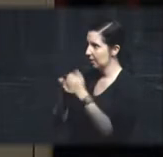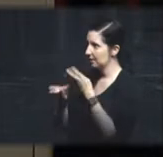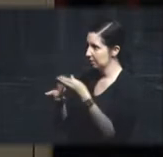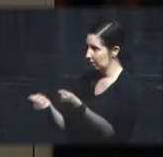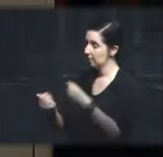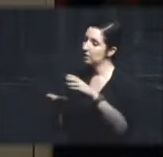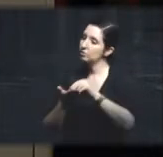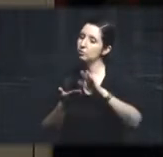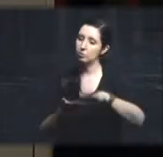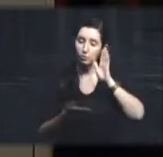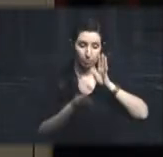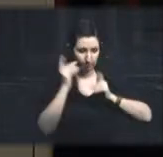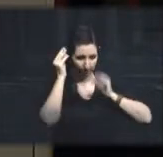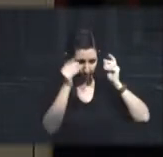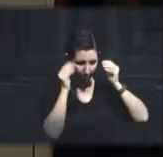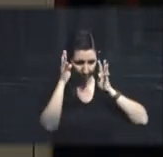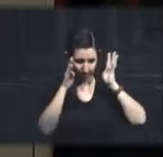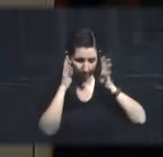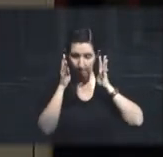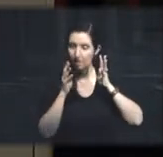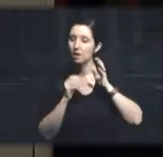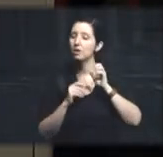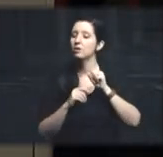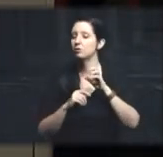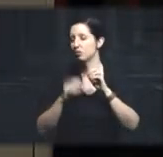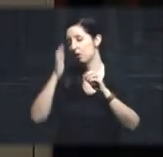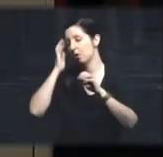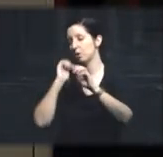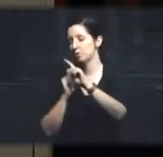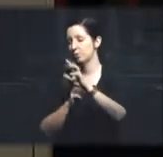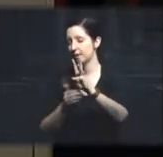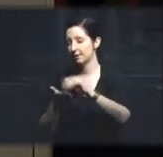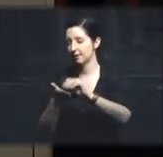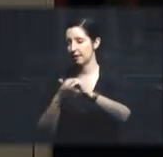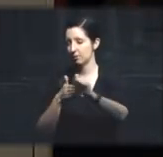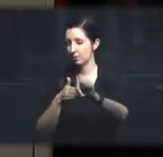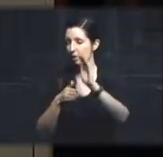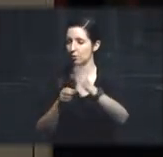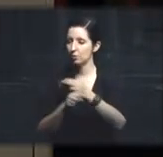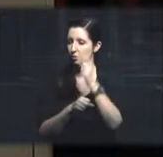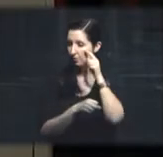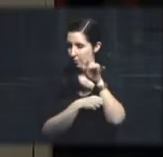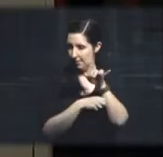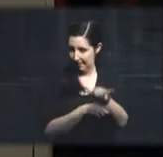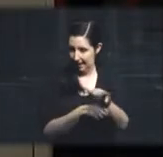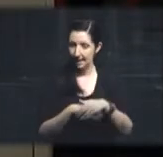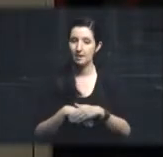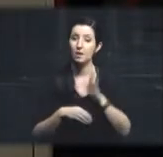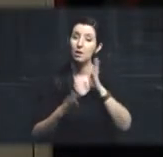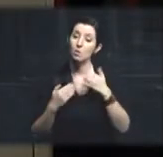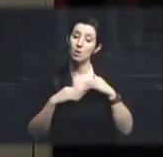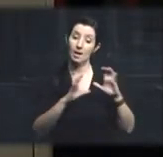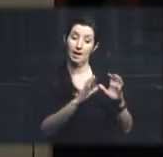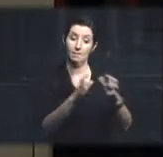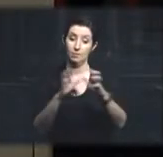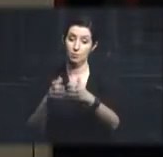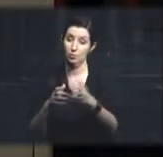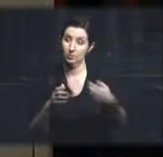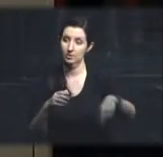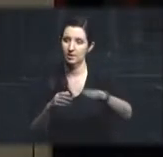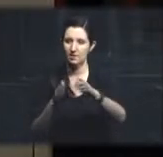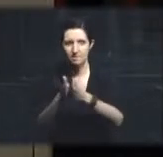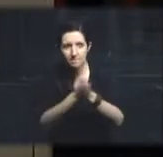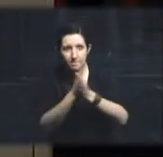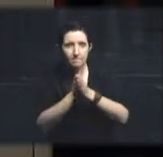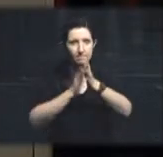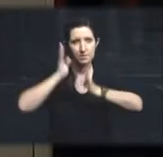the ongoing funding model for the quad program, is we'll have groups of innovative, creative, ambitious students from